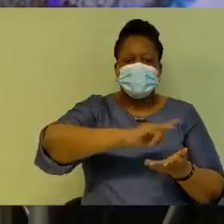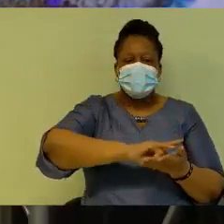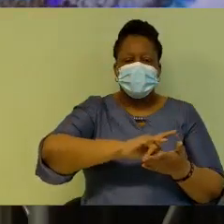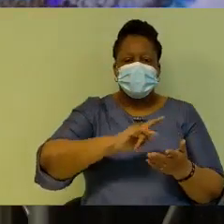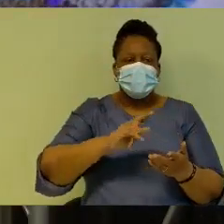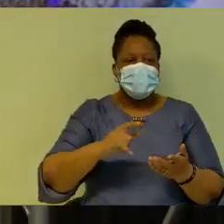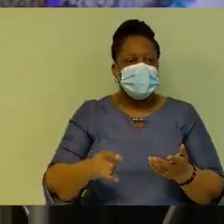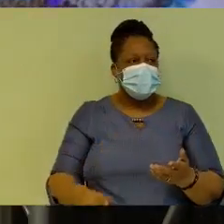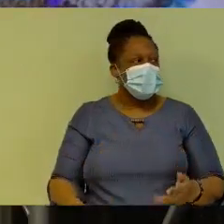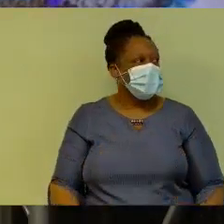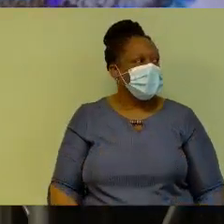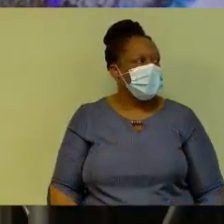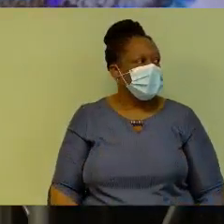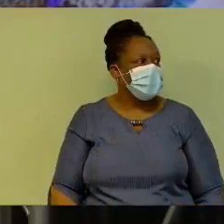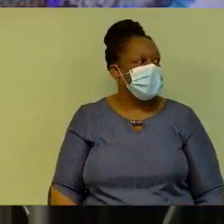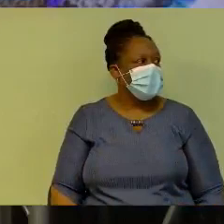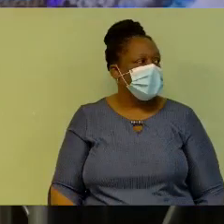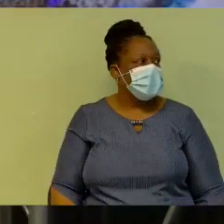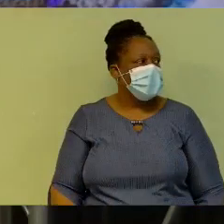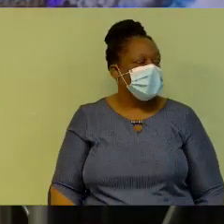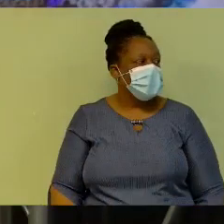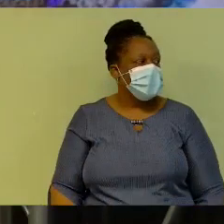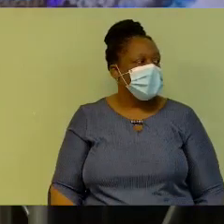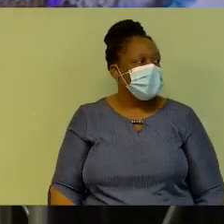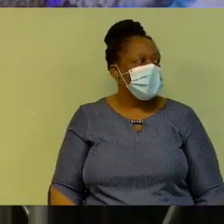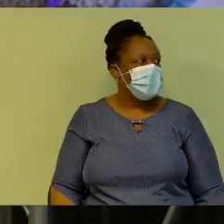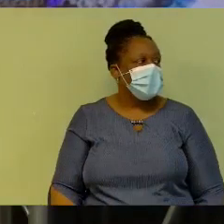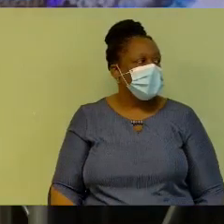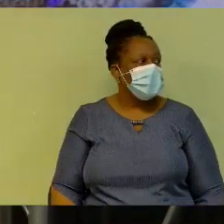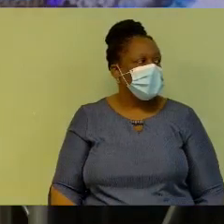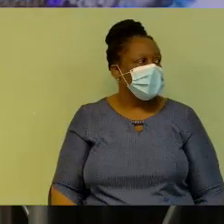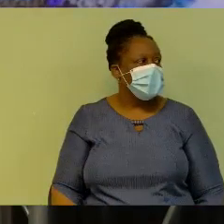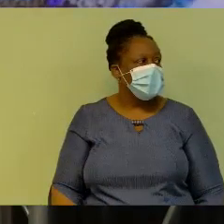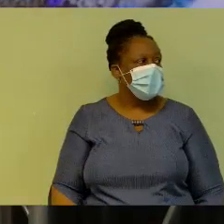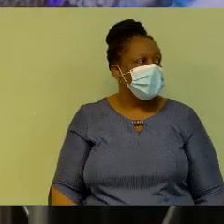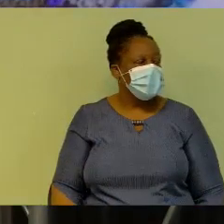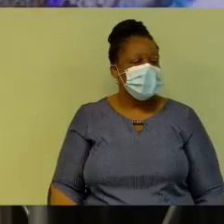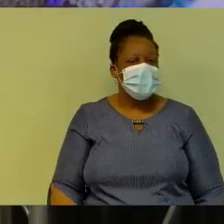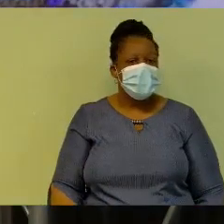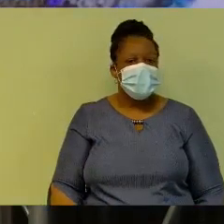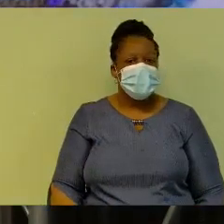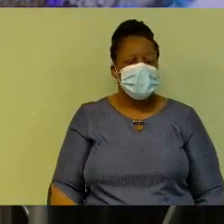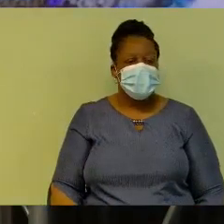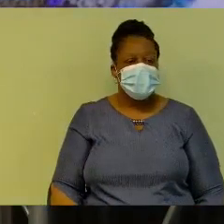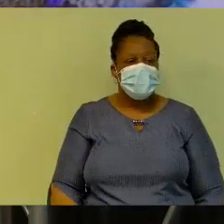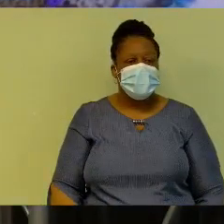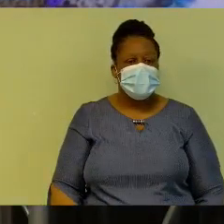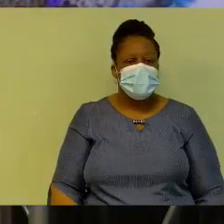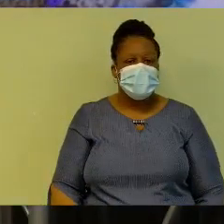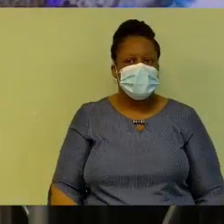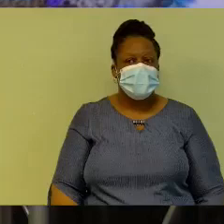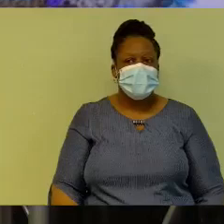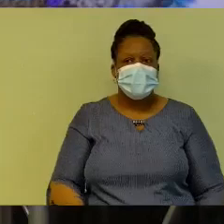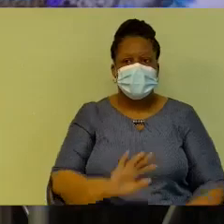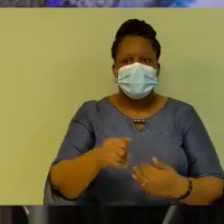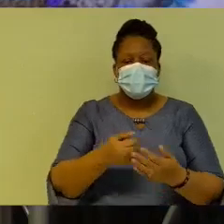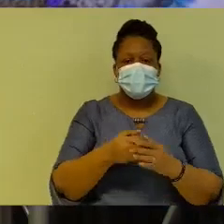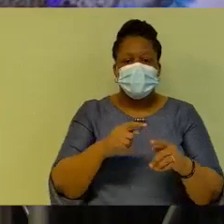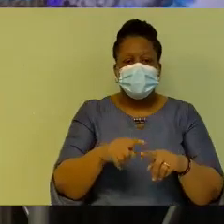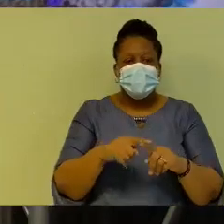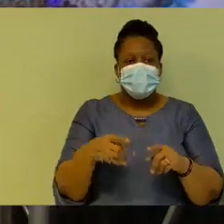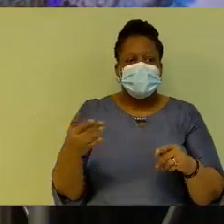Cases have declined. Cuban healthcare workers are in place. Ventilators and